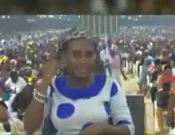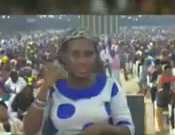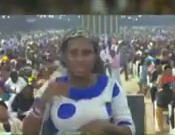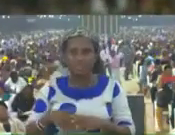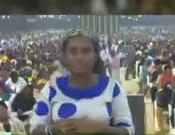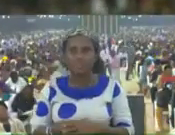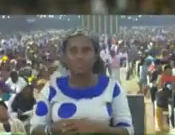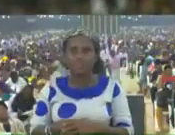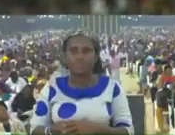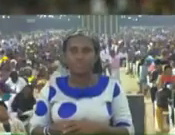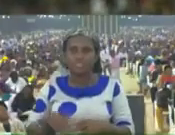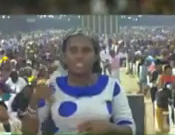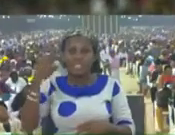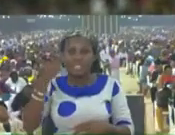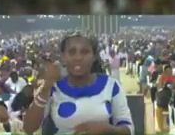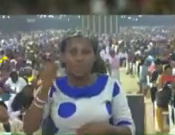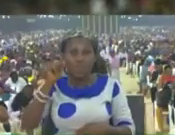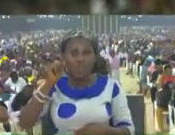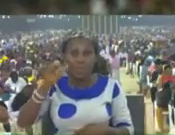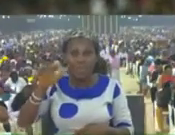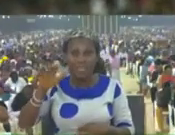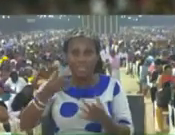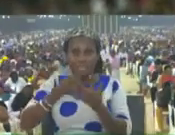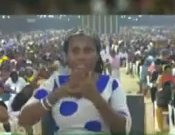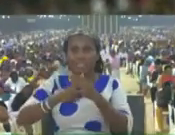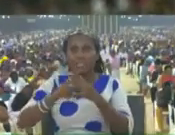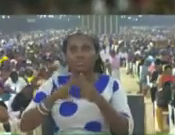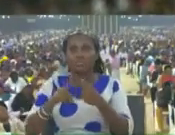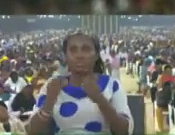that women began to eat their children.